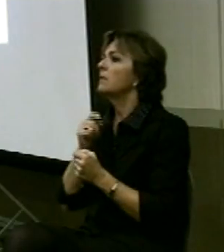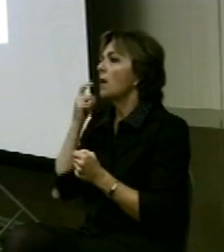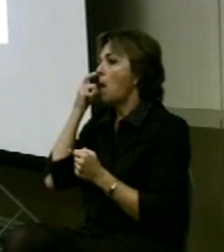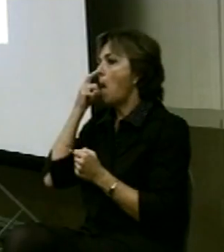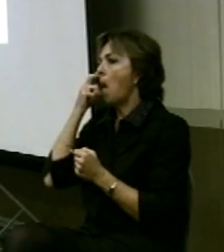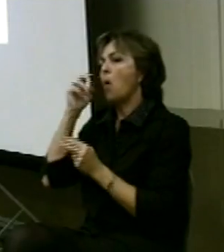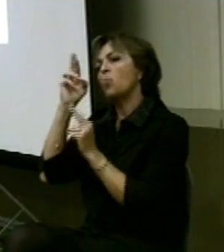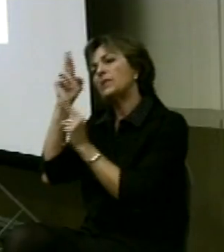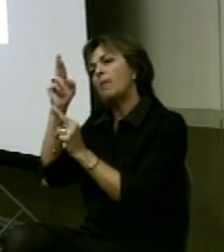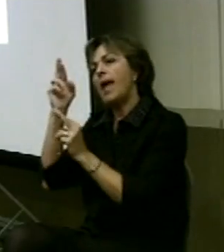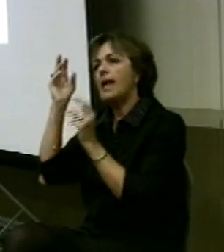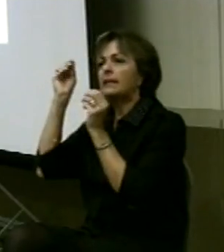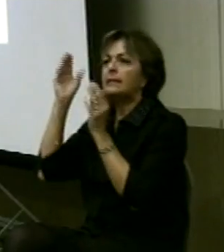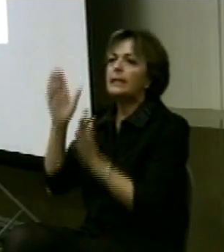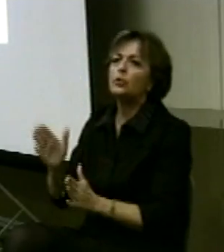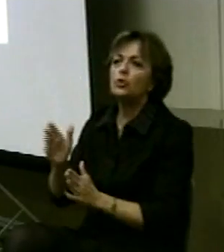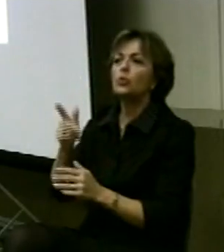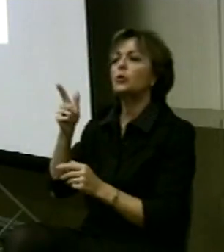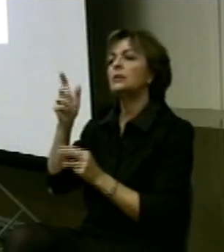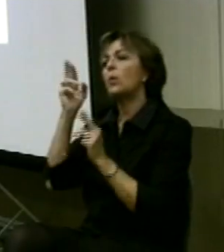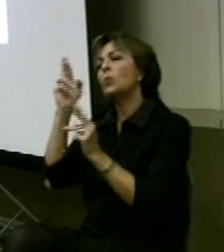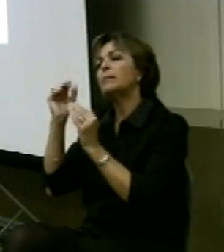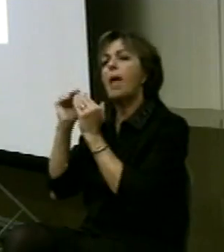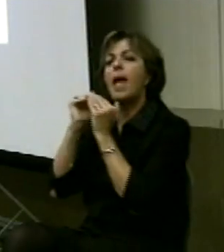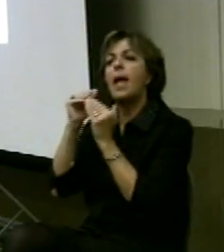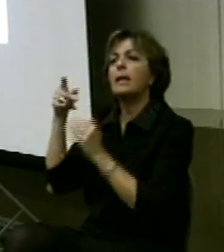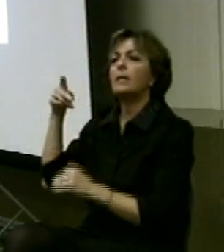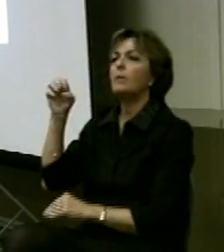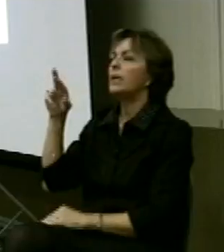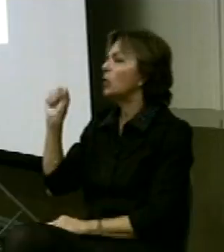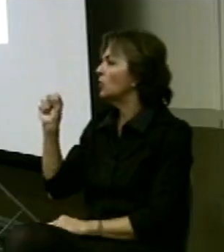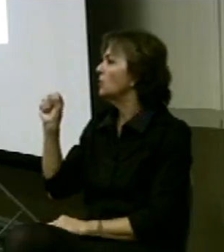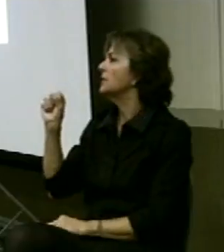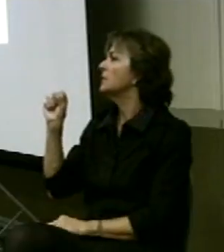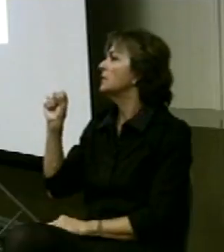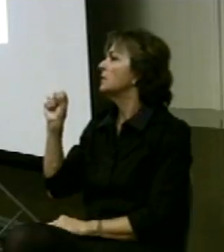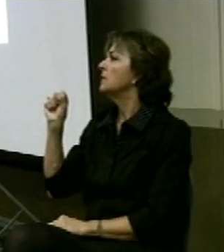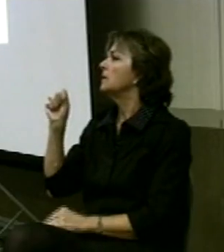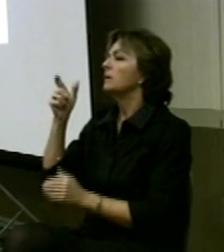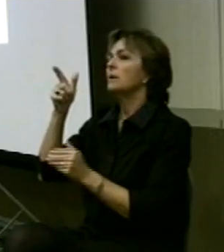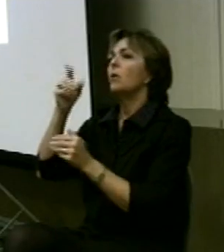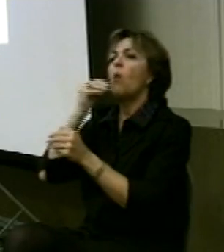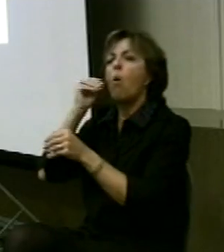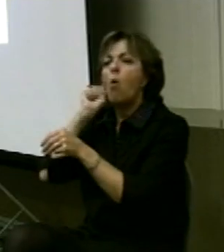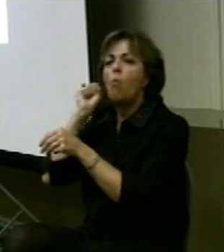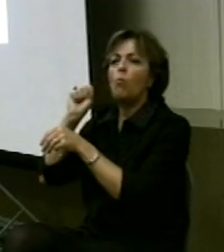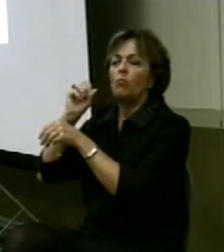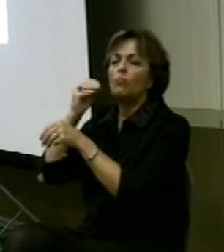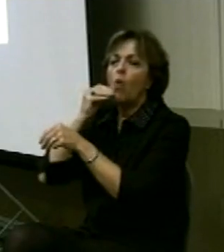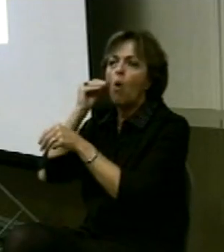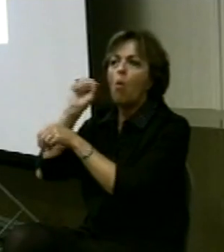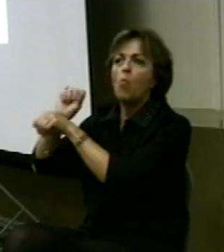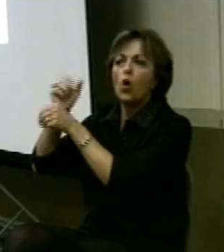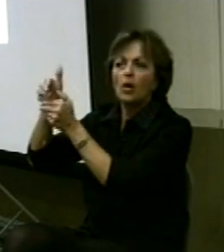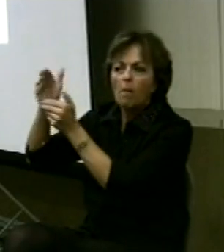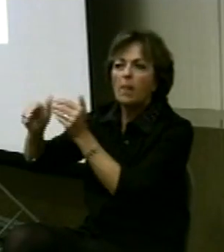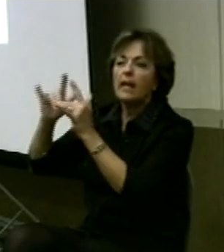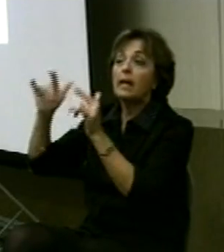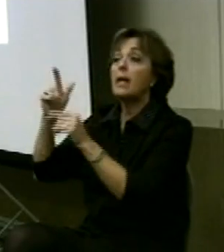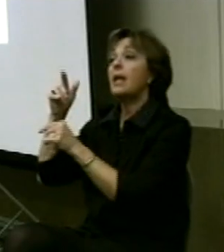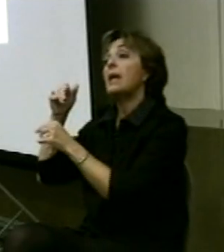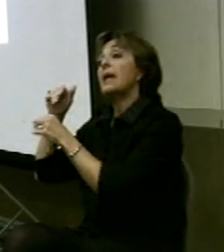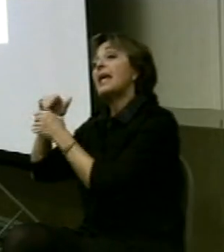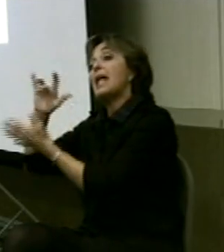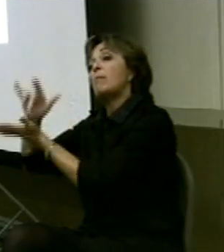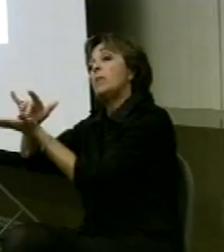respectful to teachers, respectful to peers, completed your homework, those kind of things. But in middle school, we